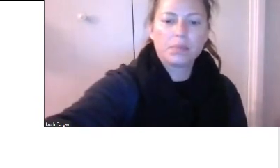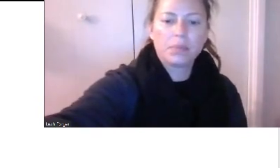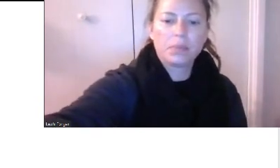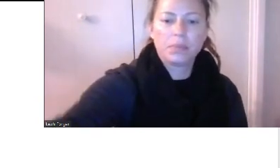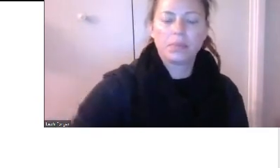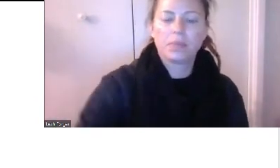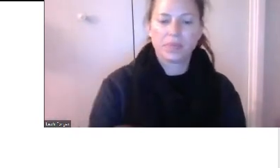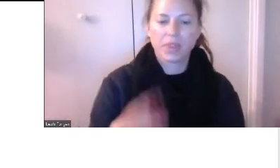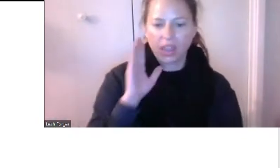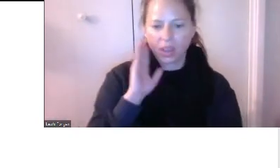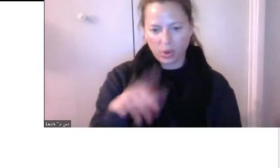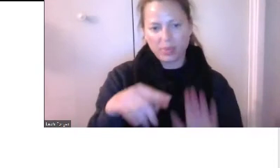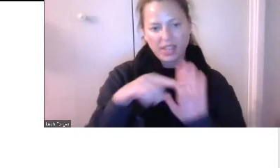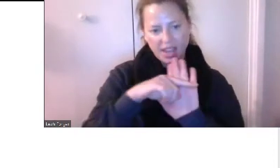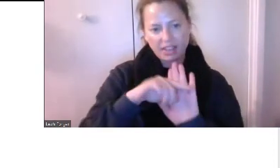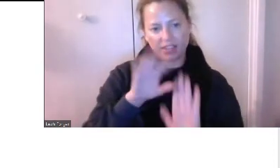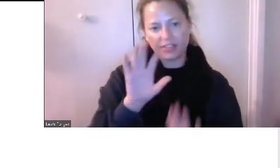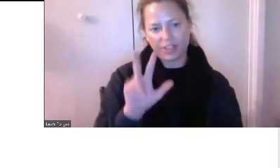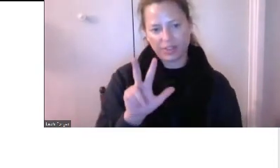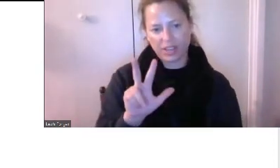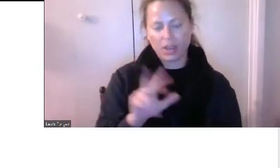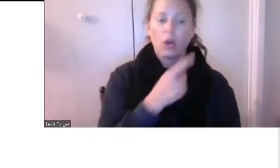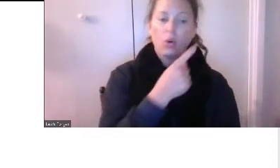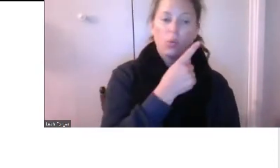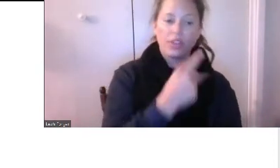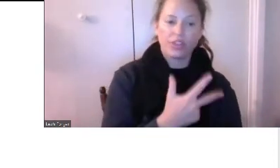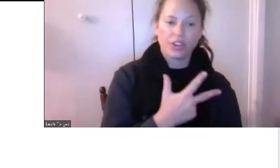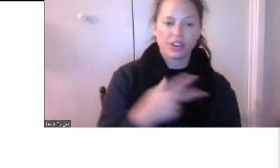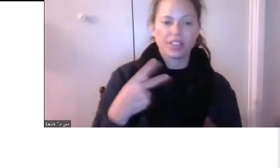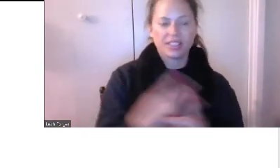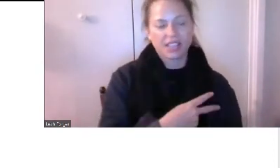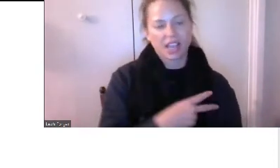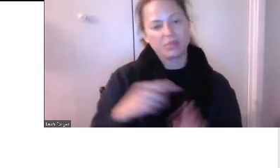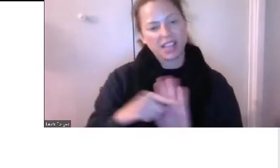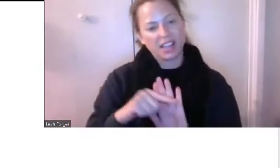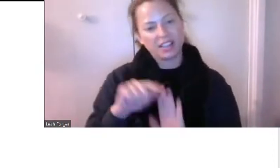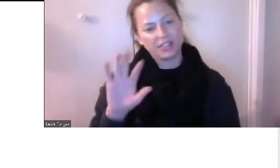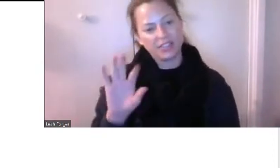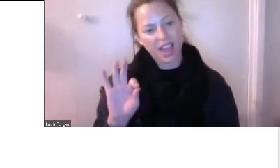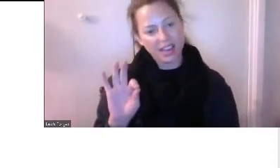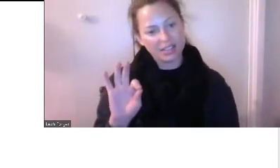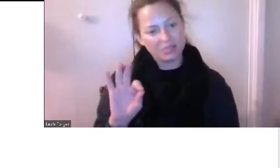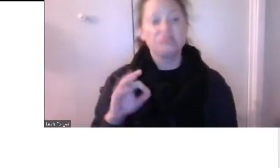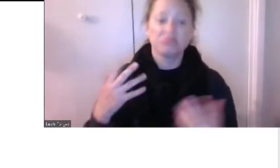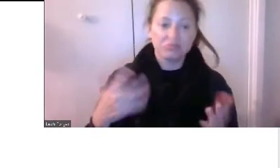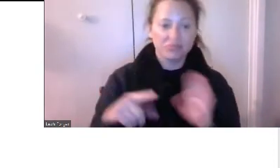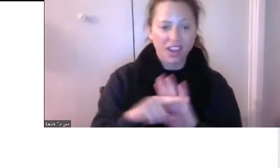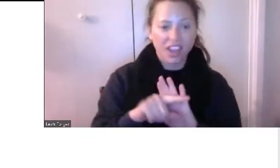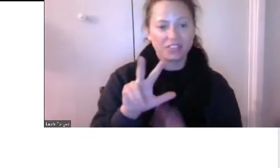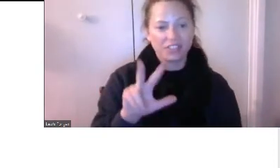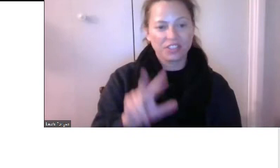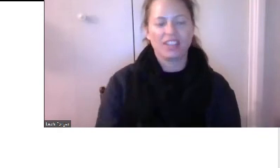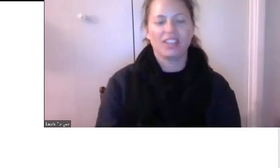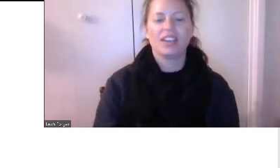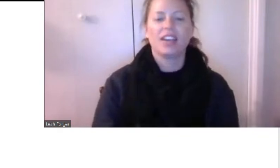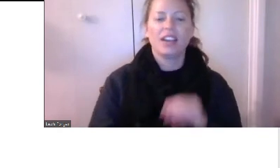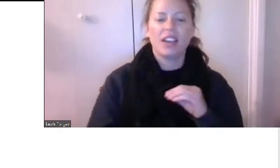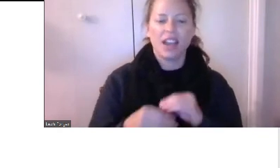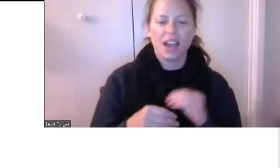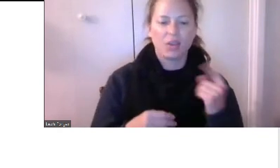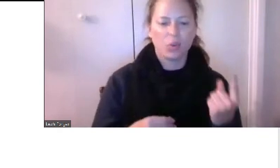3. Okay, so 1/3 times negative 9 is negative 3. Now add a 1 to both